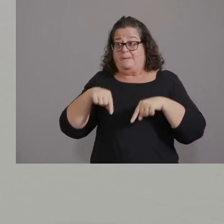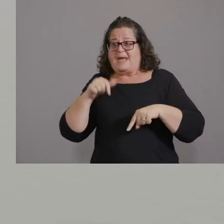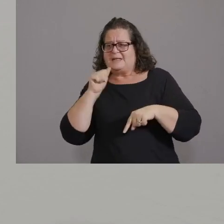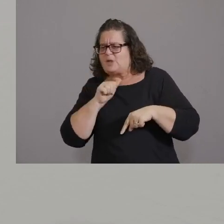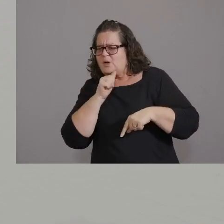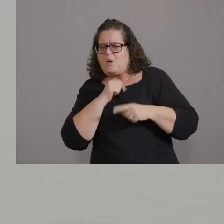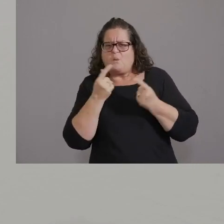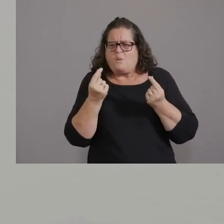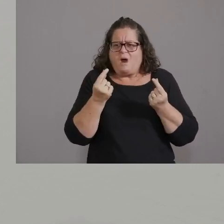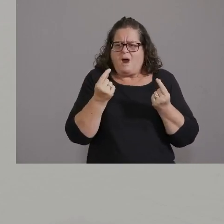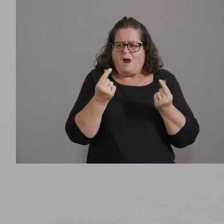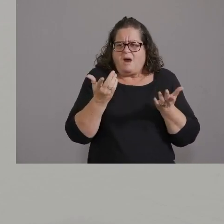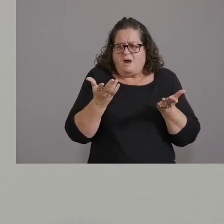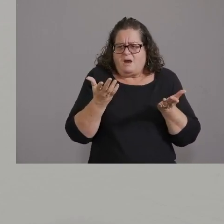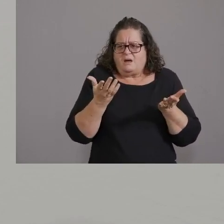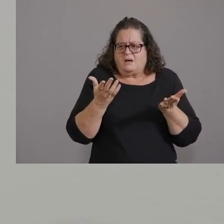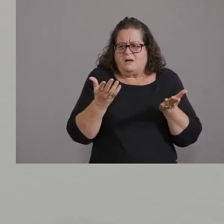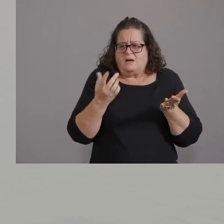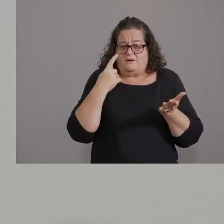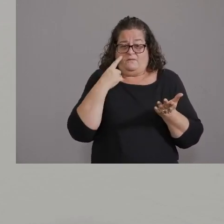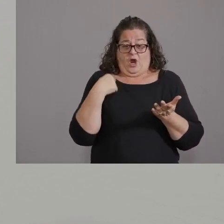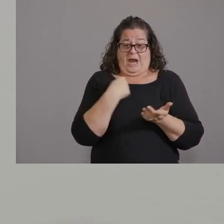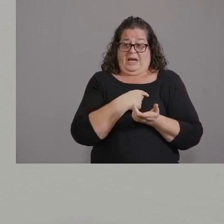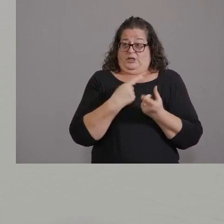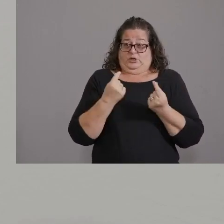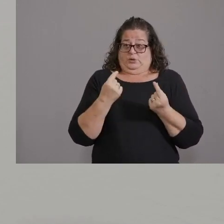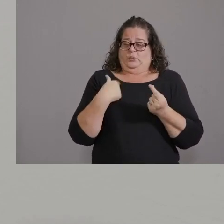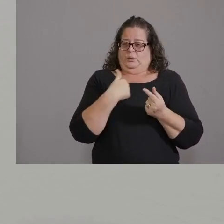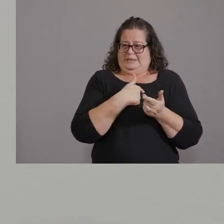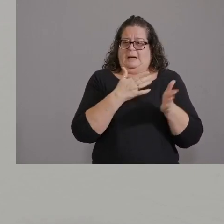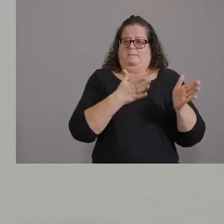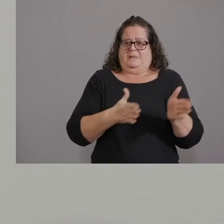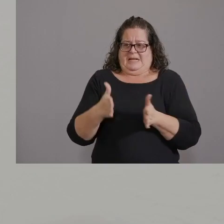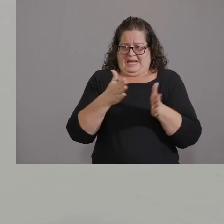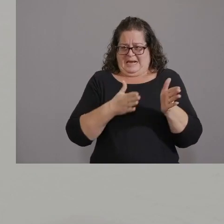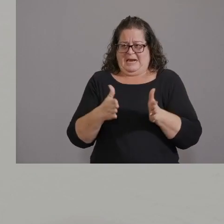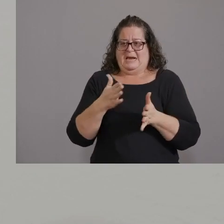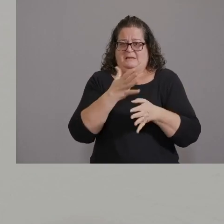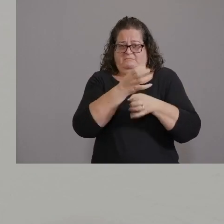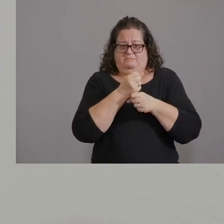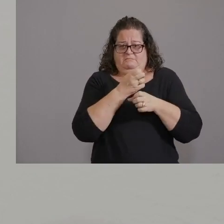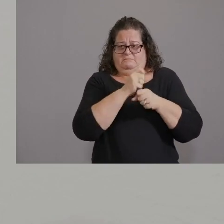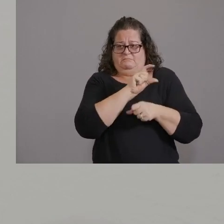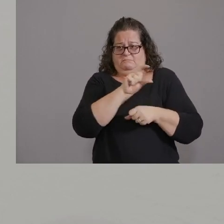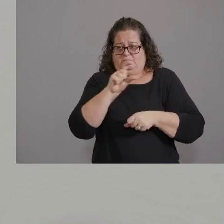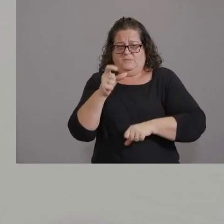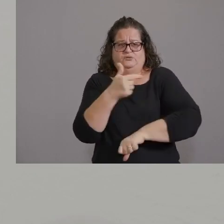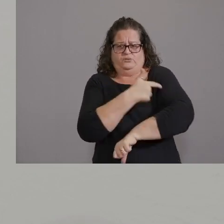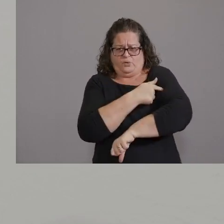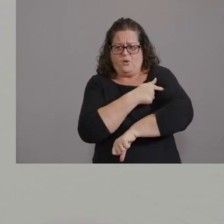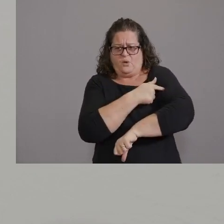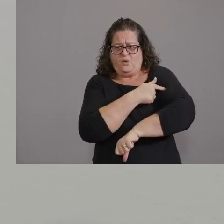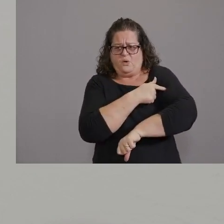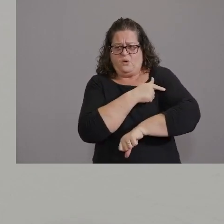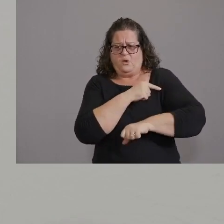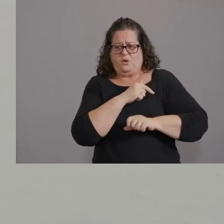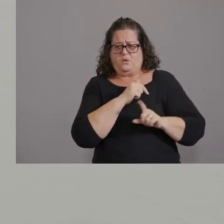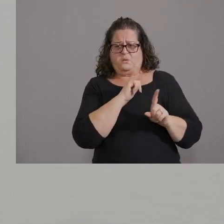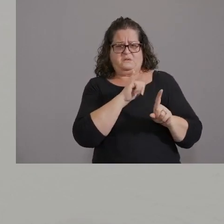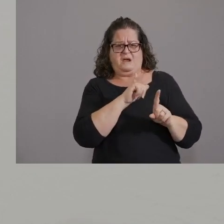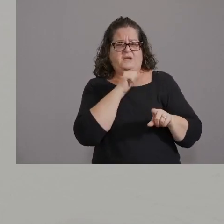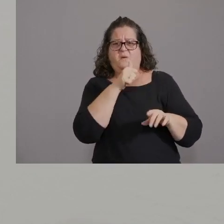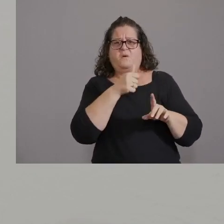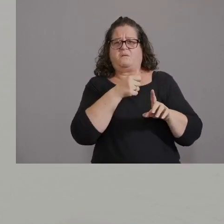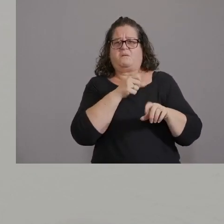us, we have been planning on the doses that we get allocated each week, so it's not going to impact our